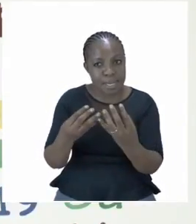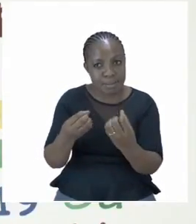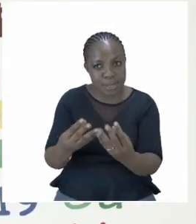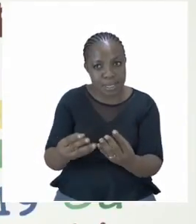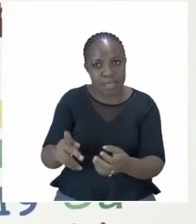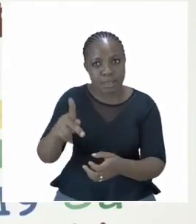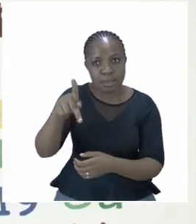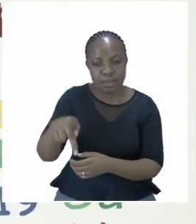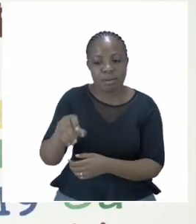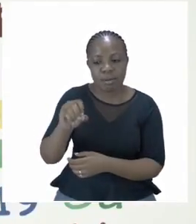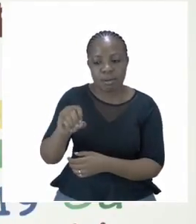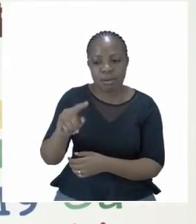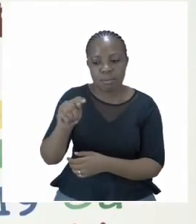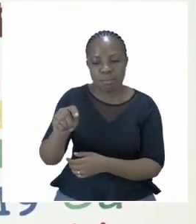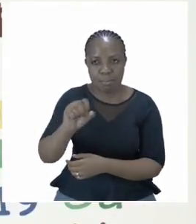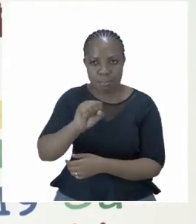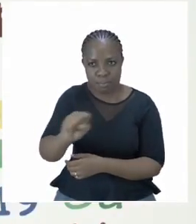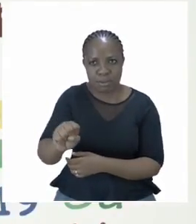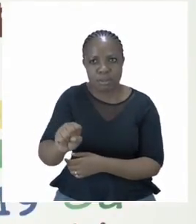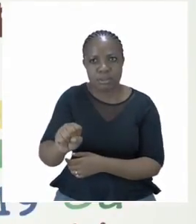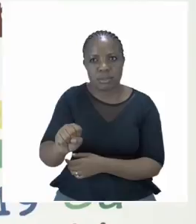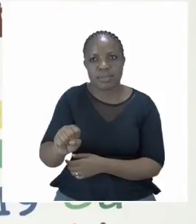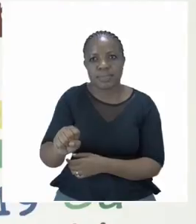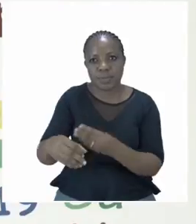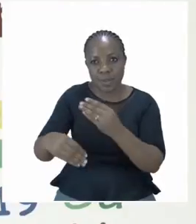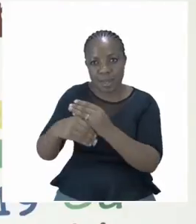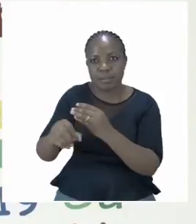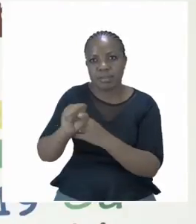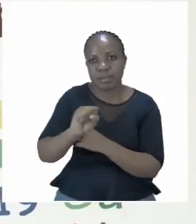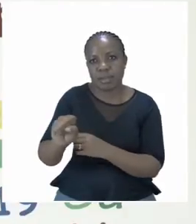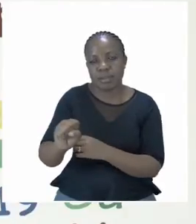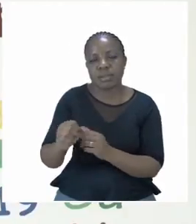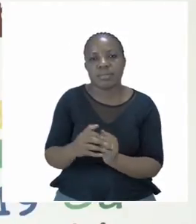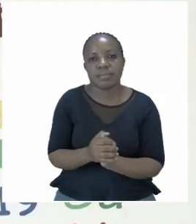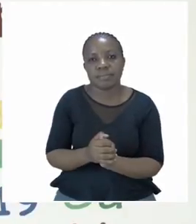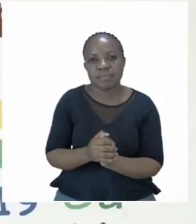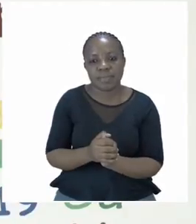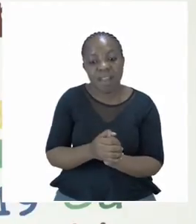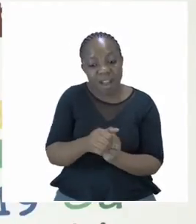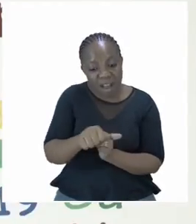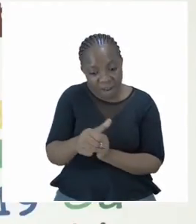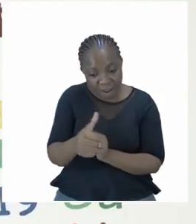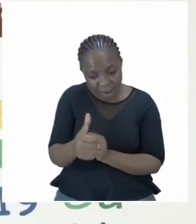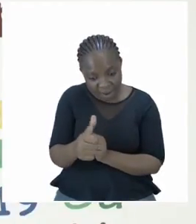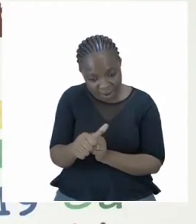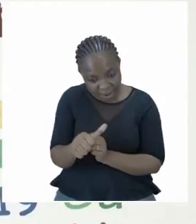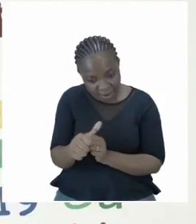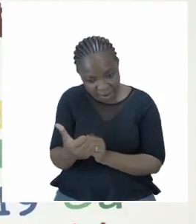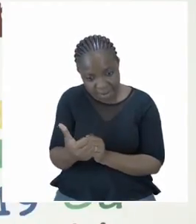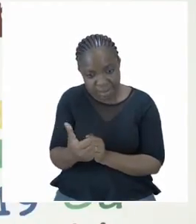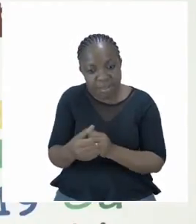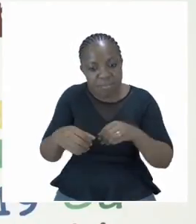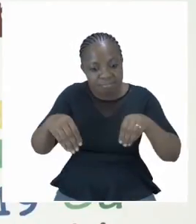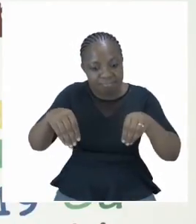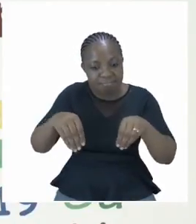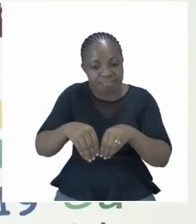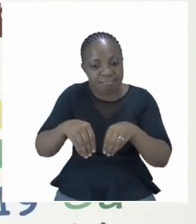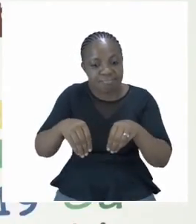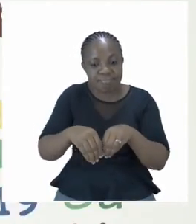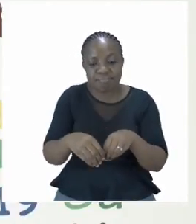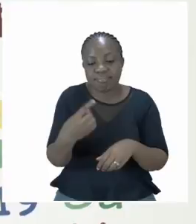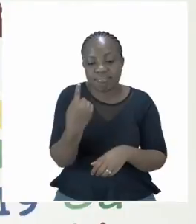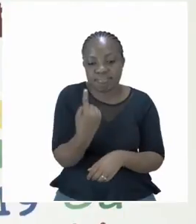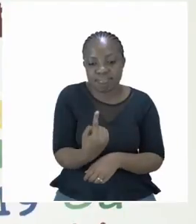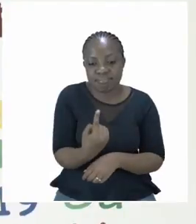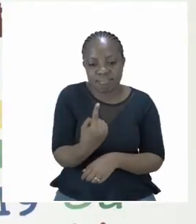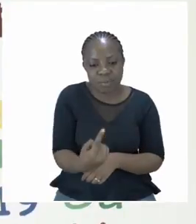says pots. Now you are going to do the rest by yourselves. Take